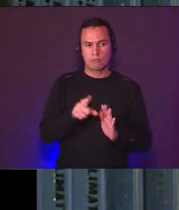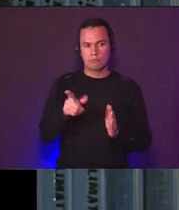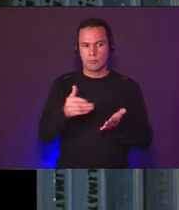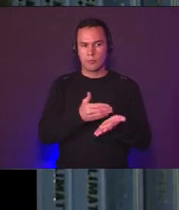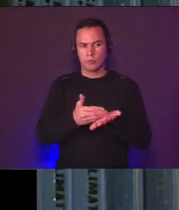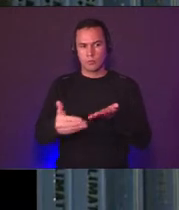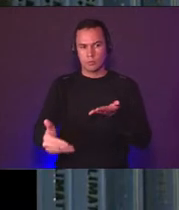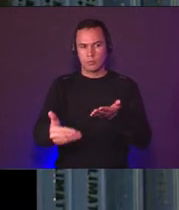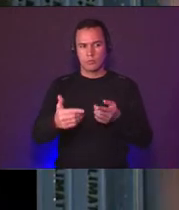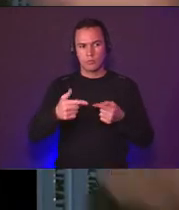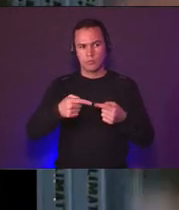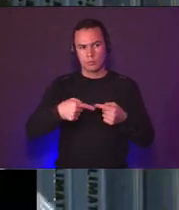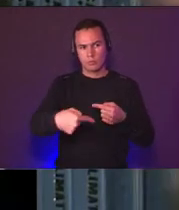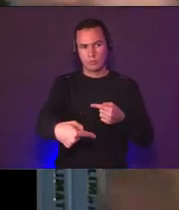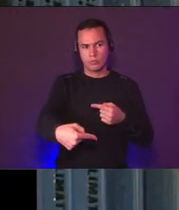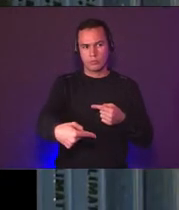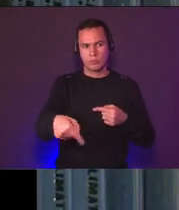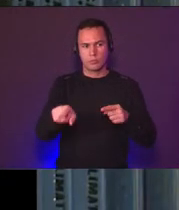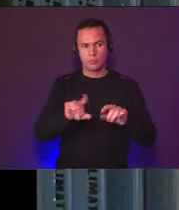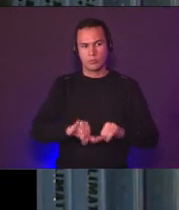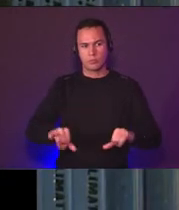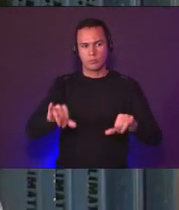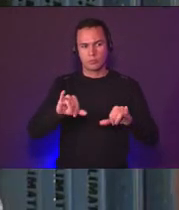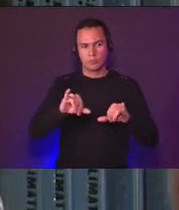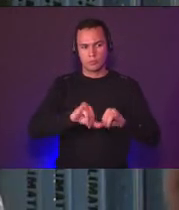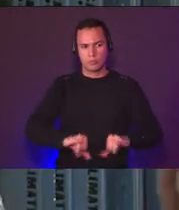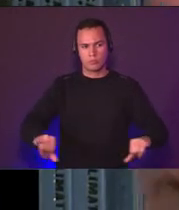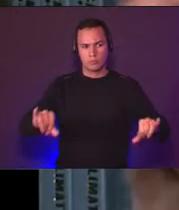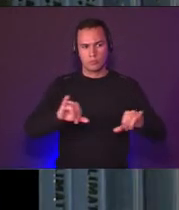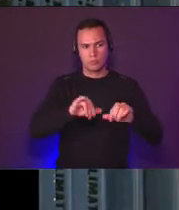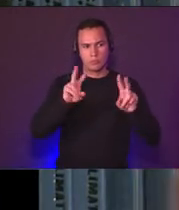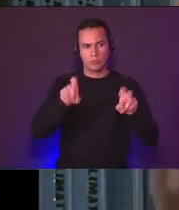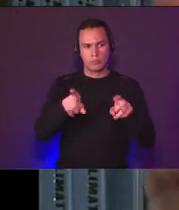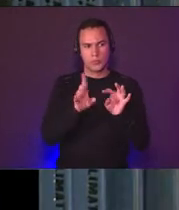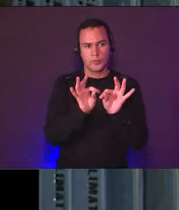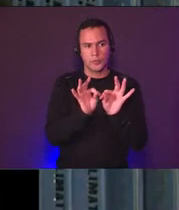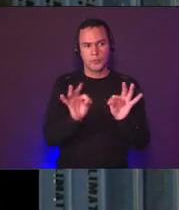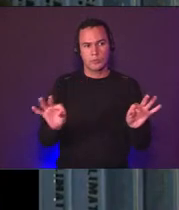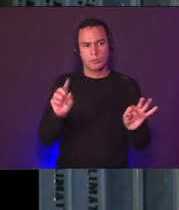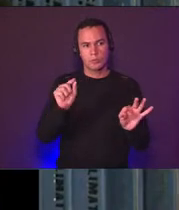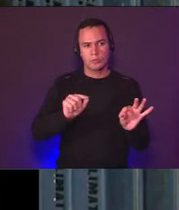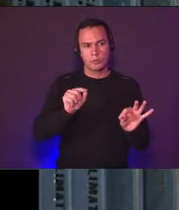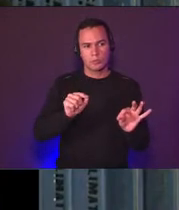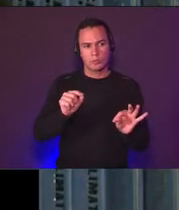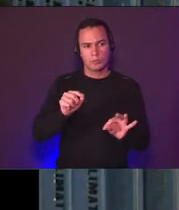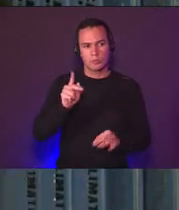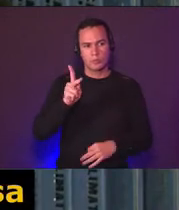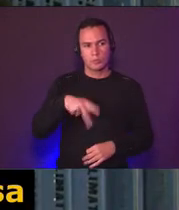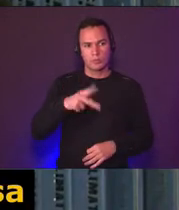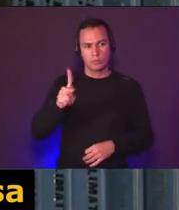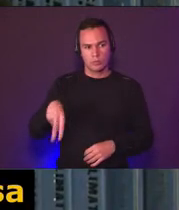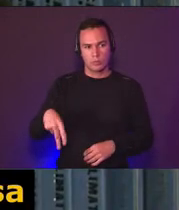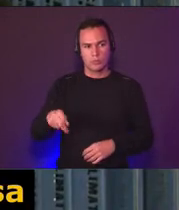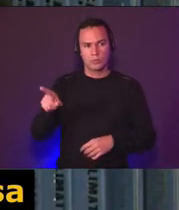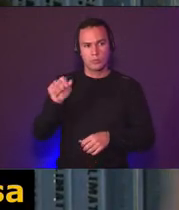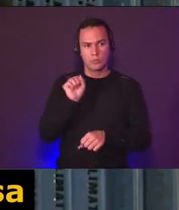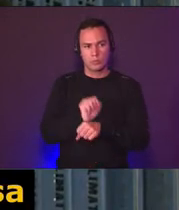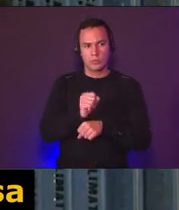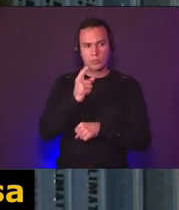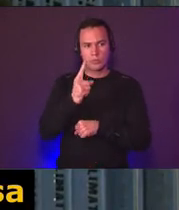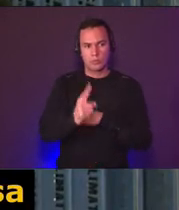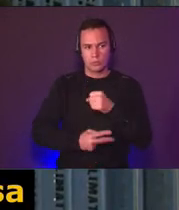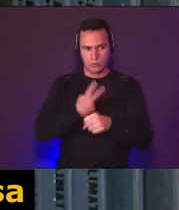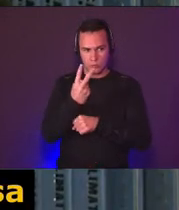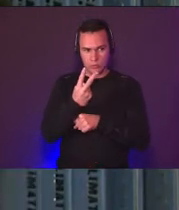week. So I waved that around and I said, it took these professors 2 years to do this. We're journalists. We can do the